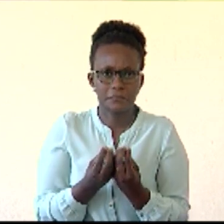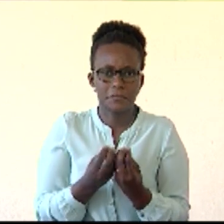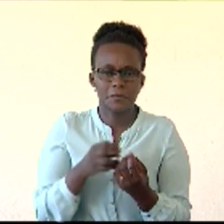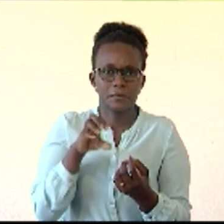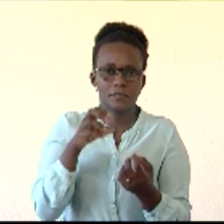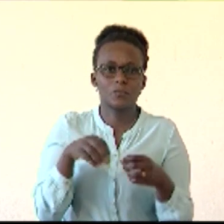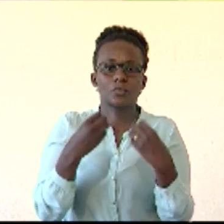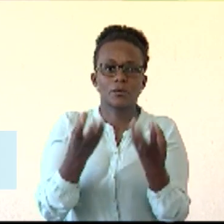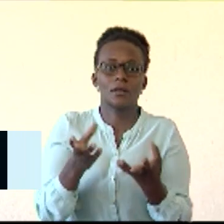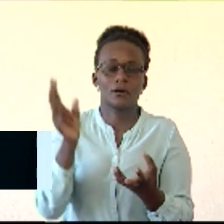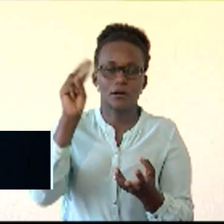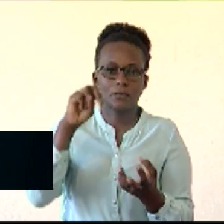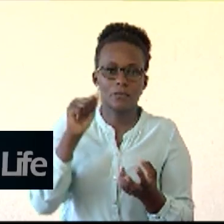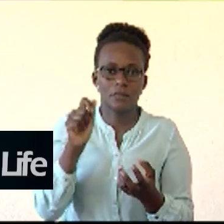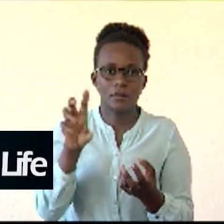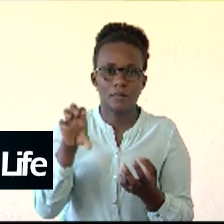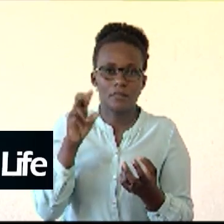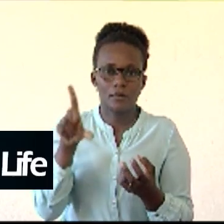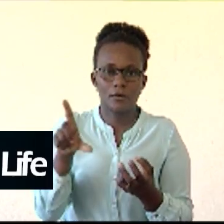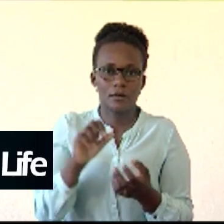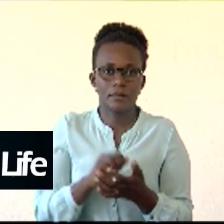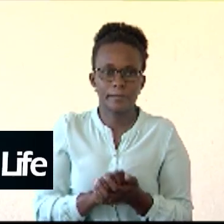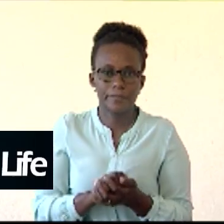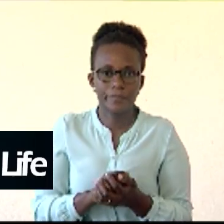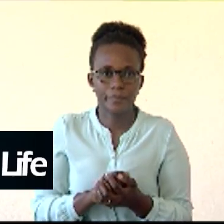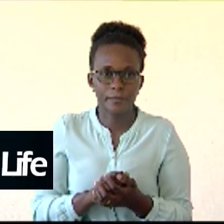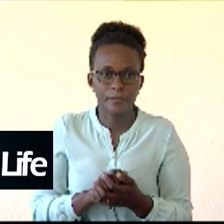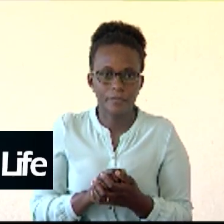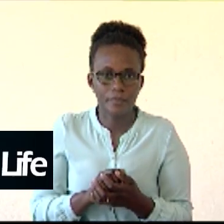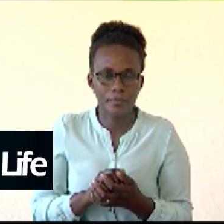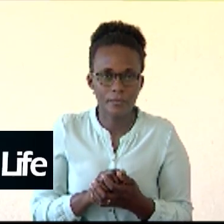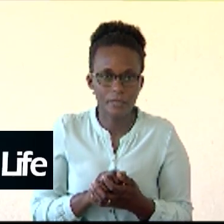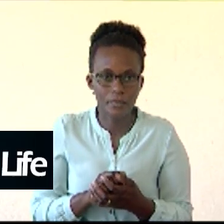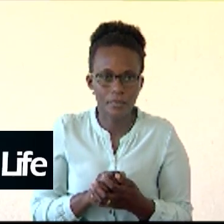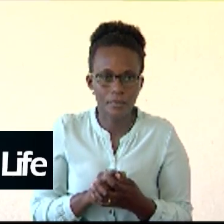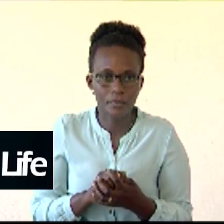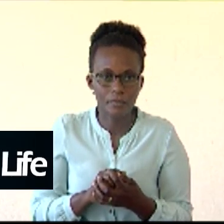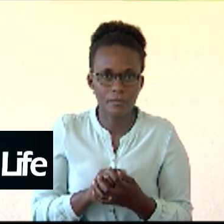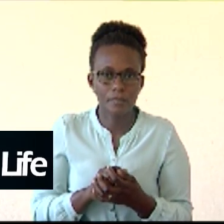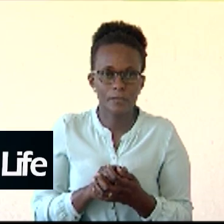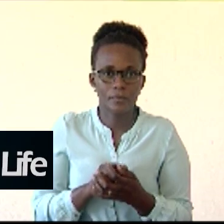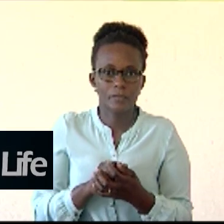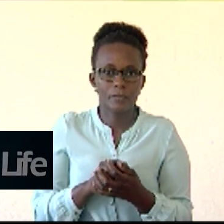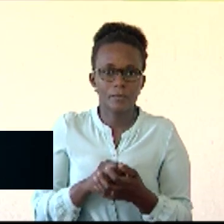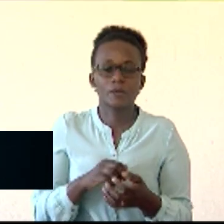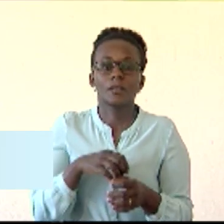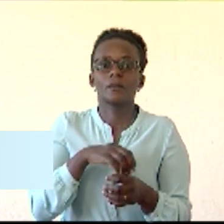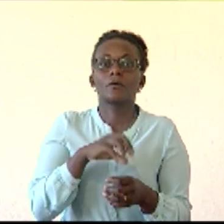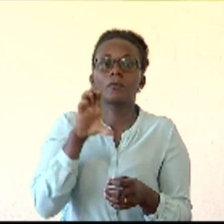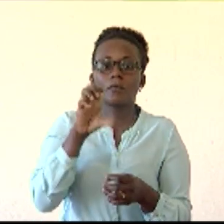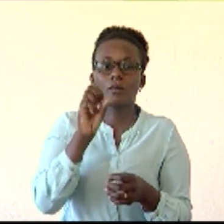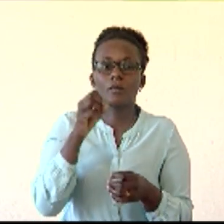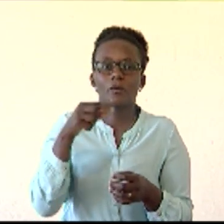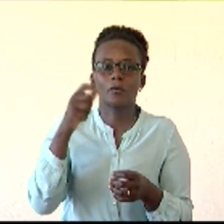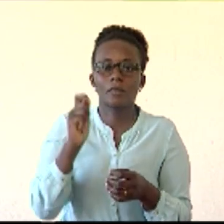is concentrated. Chlorine gas is produced at the anode because it is negative, so it has to go to